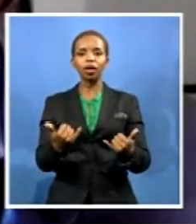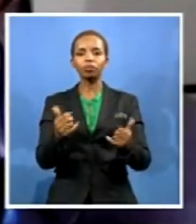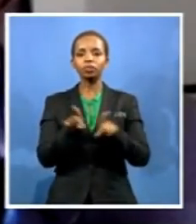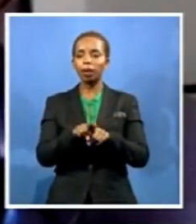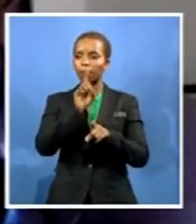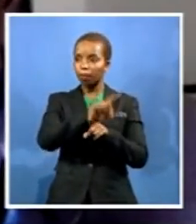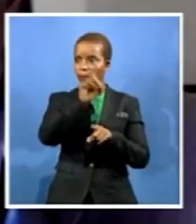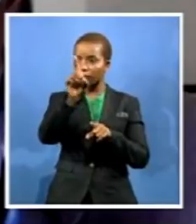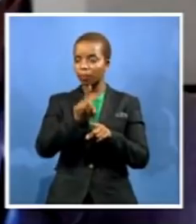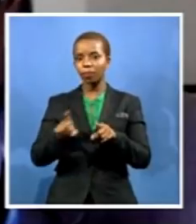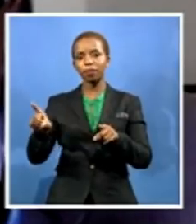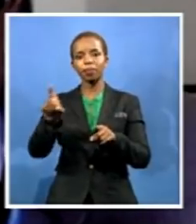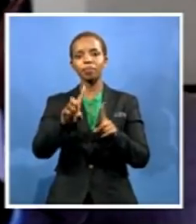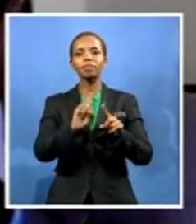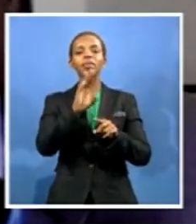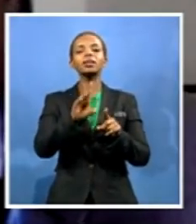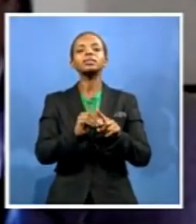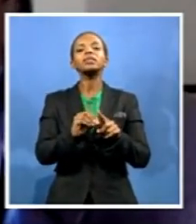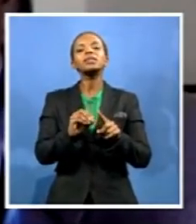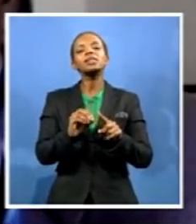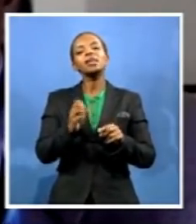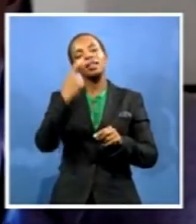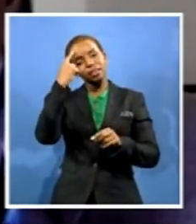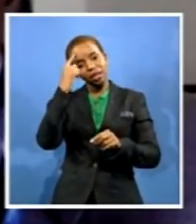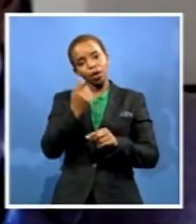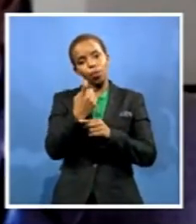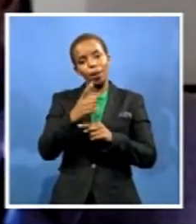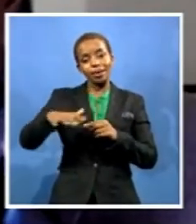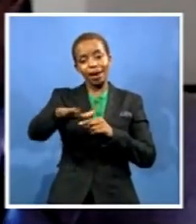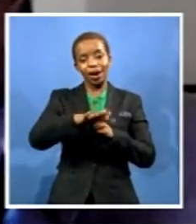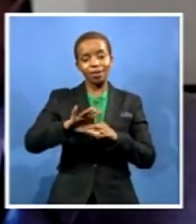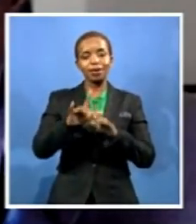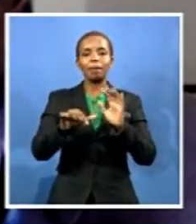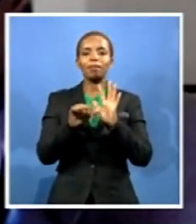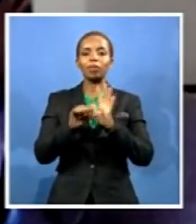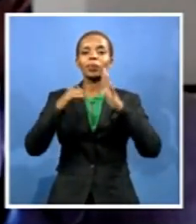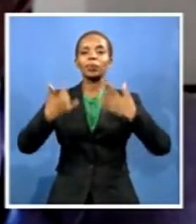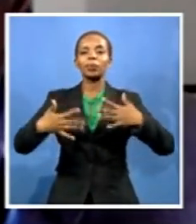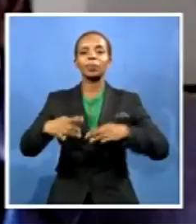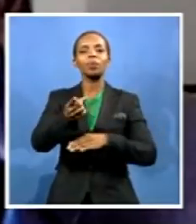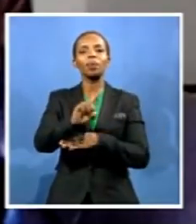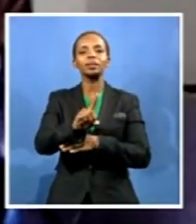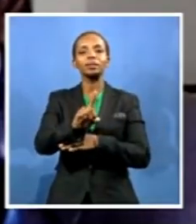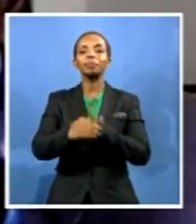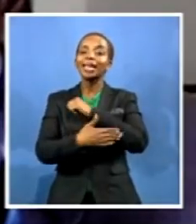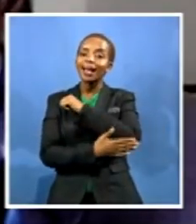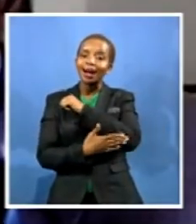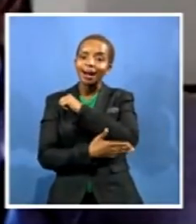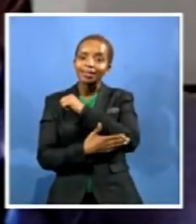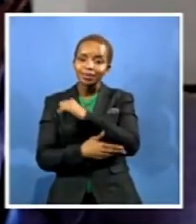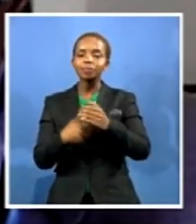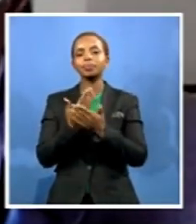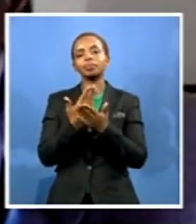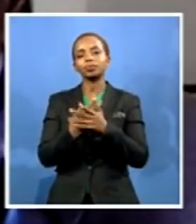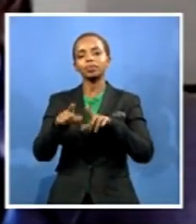other area which I think was very important was the ability of countries to be able to test their samples. And I think that lesson was learned